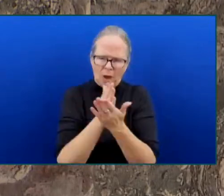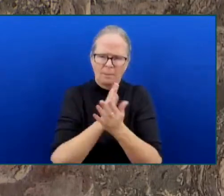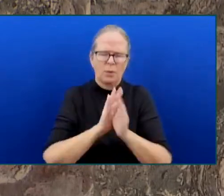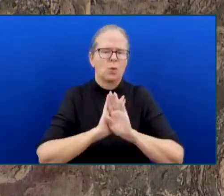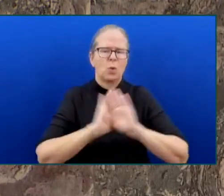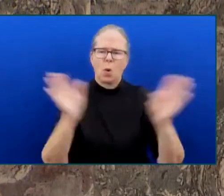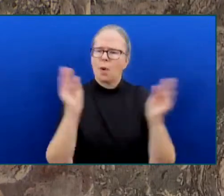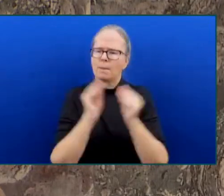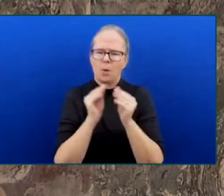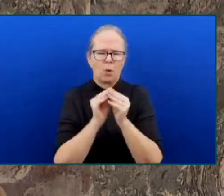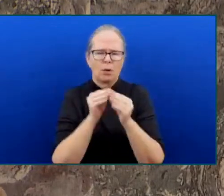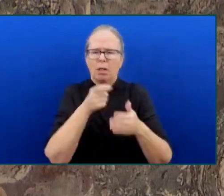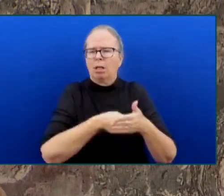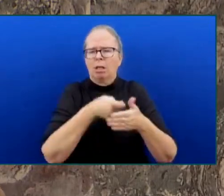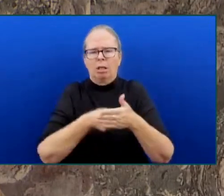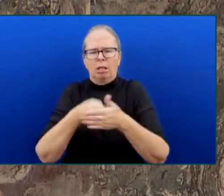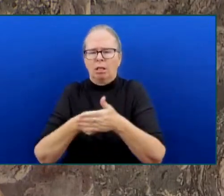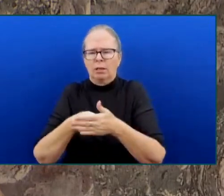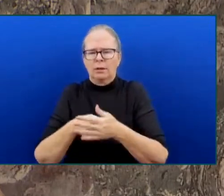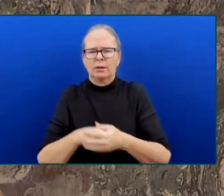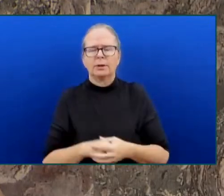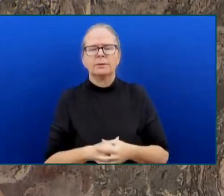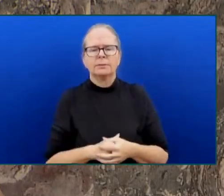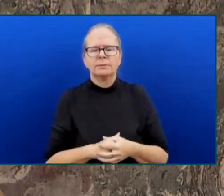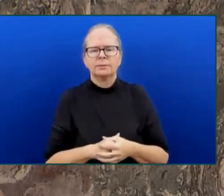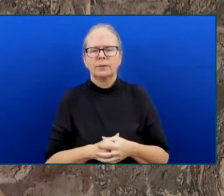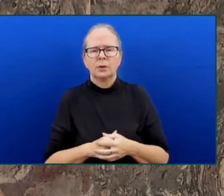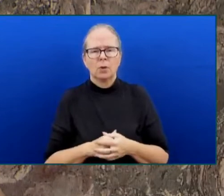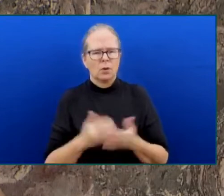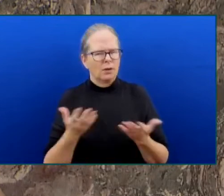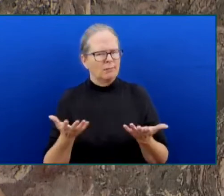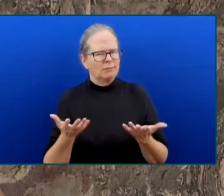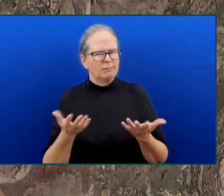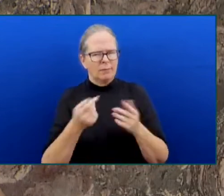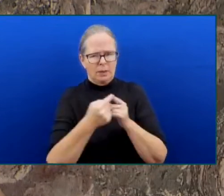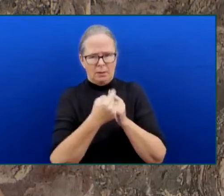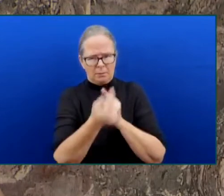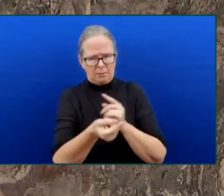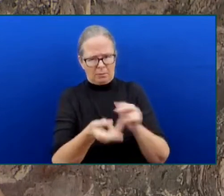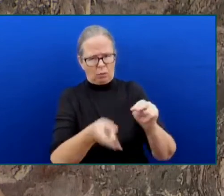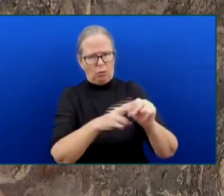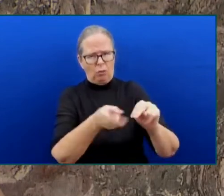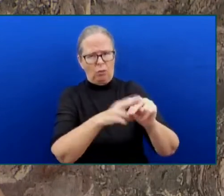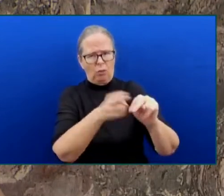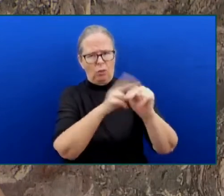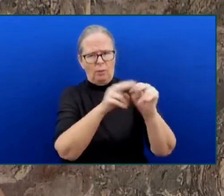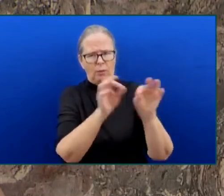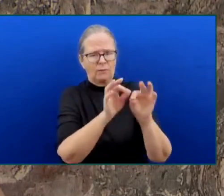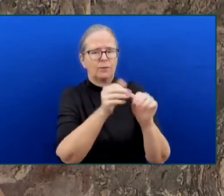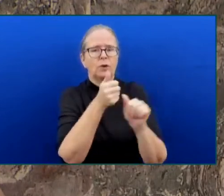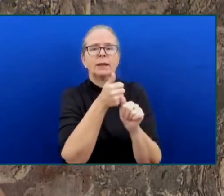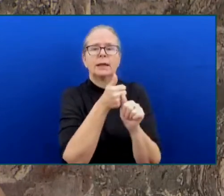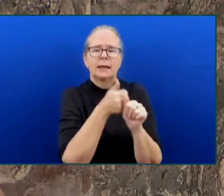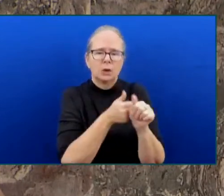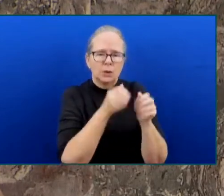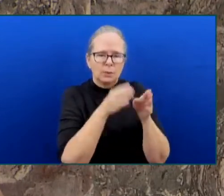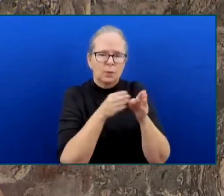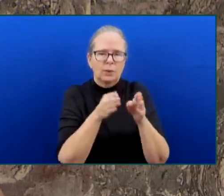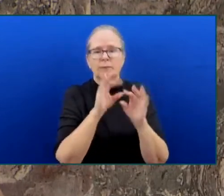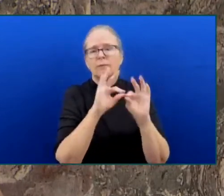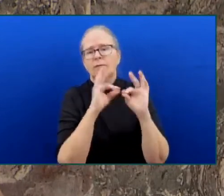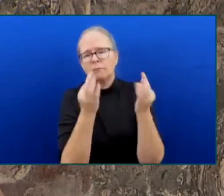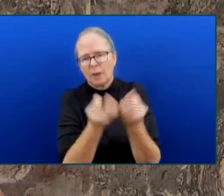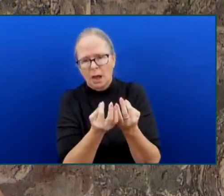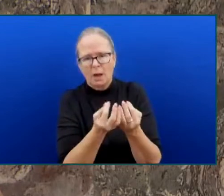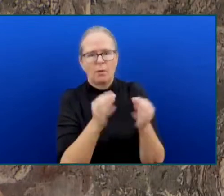So, Mr. Speaker, unlike the opposition who raises fees on people, we will continue to find ways to support people, to help them with